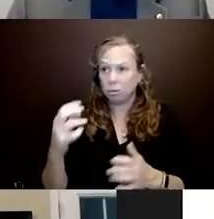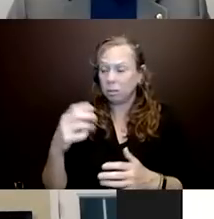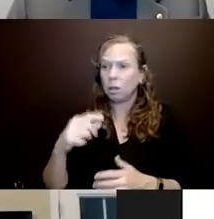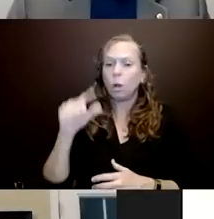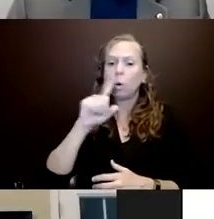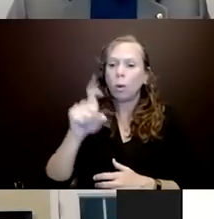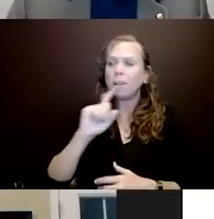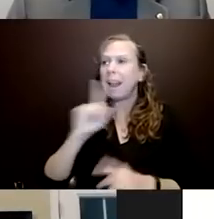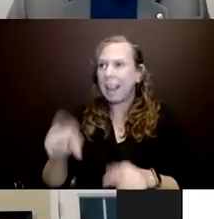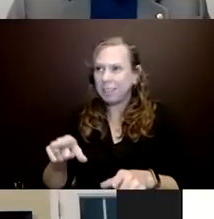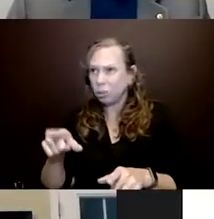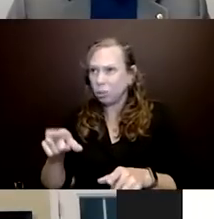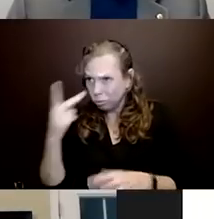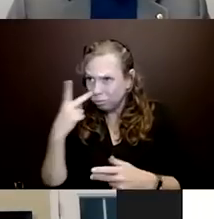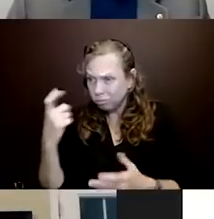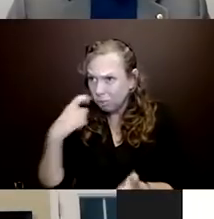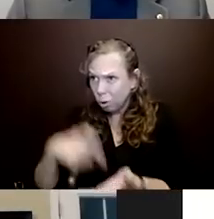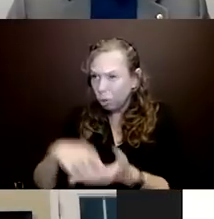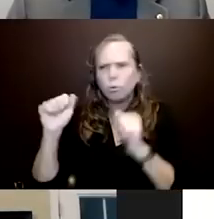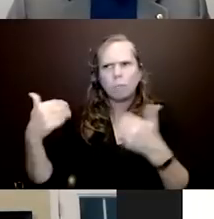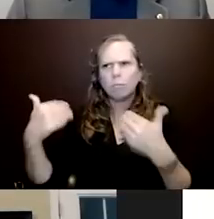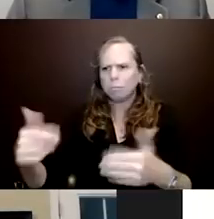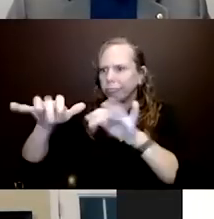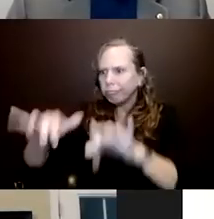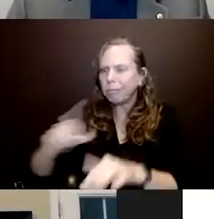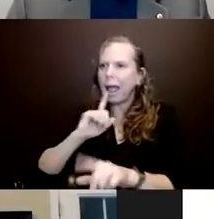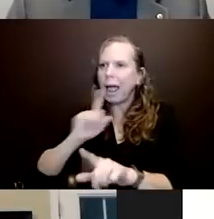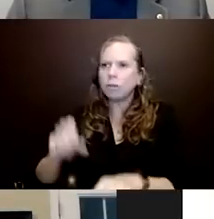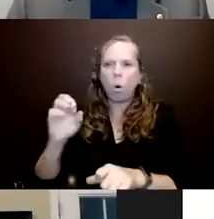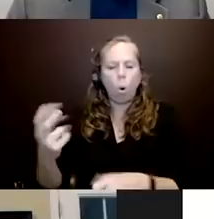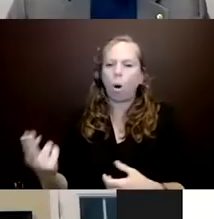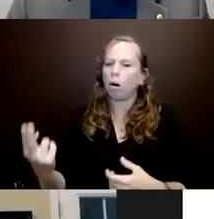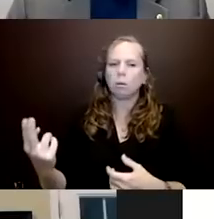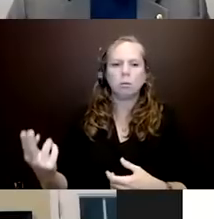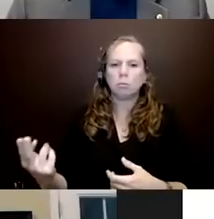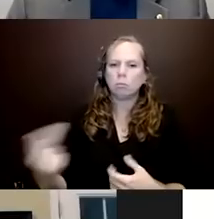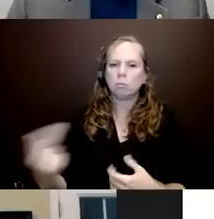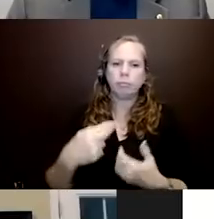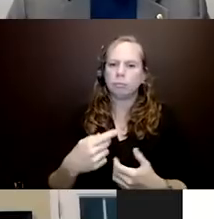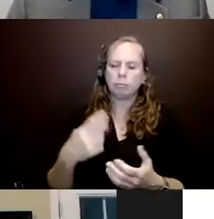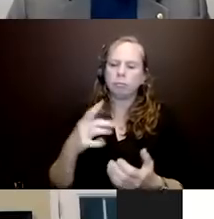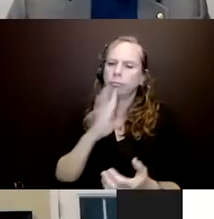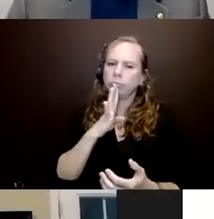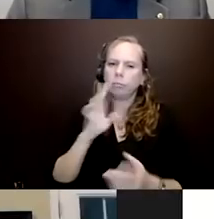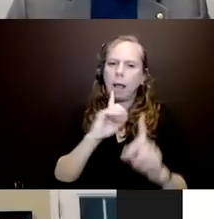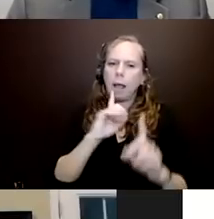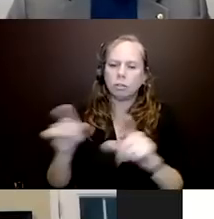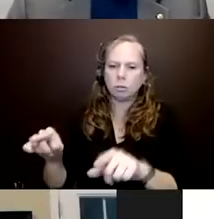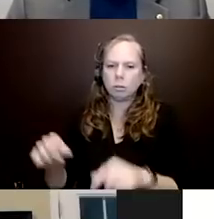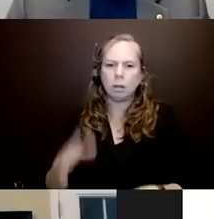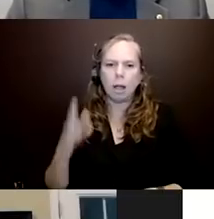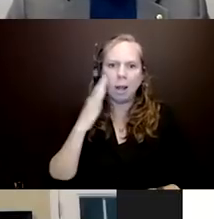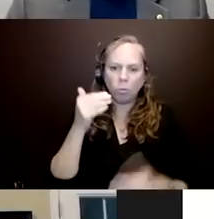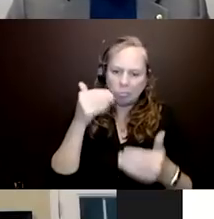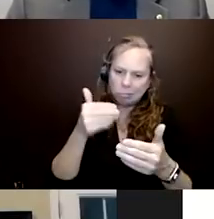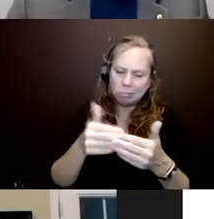you can actually type an answer or jump in and provide it. And just for those watching, I know we're nearing 6:30, but